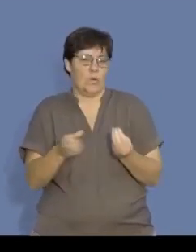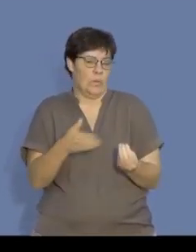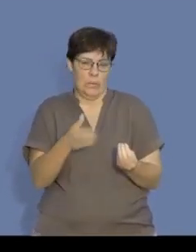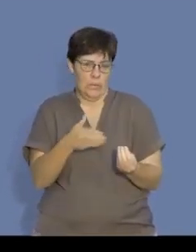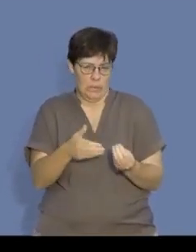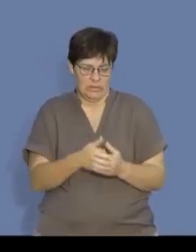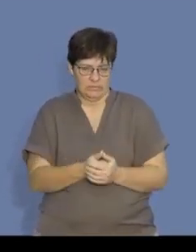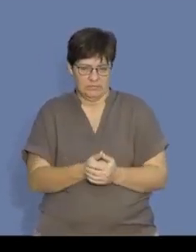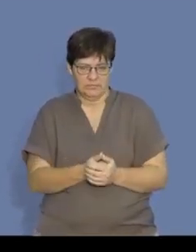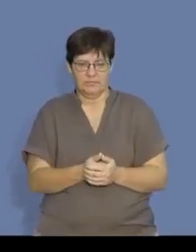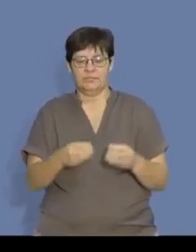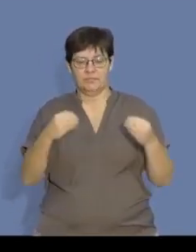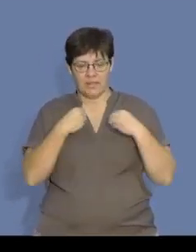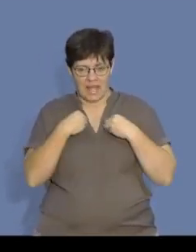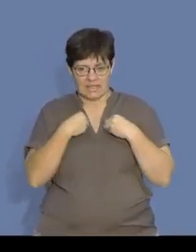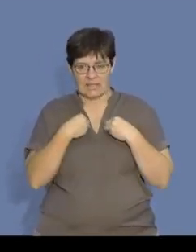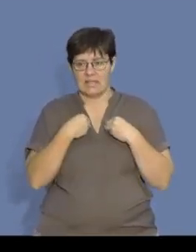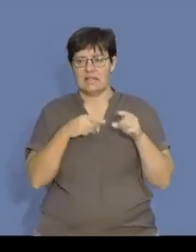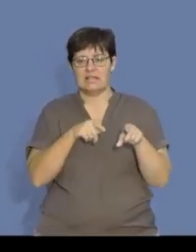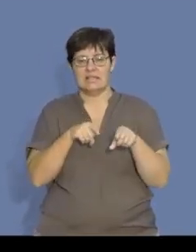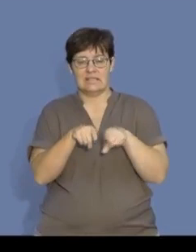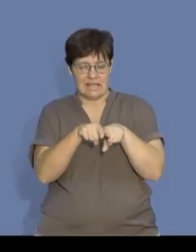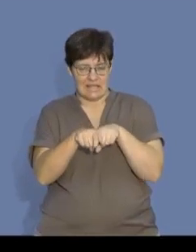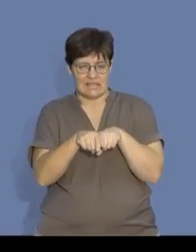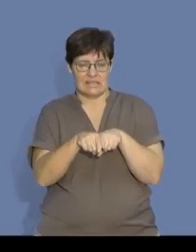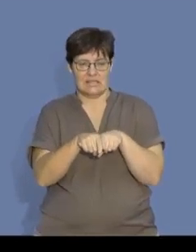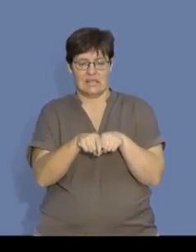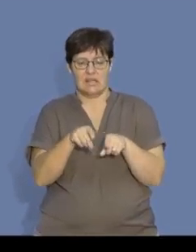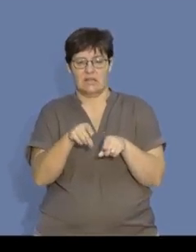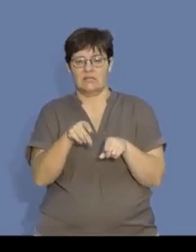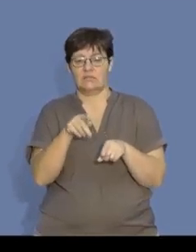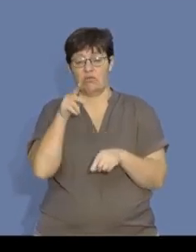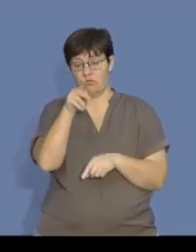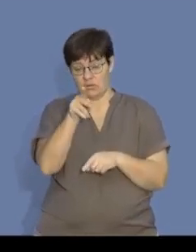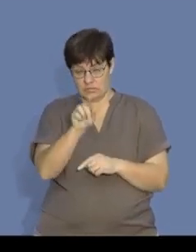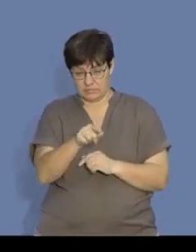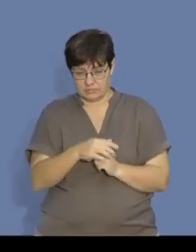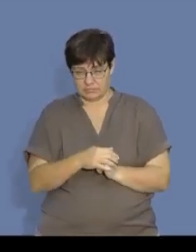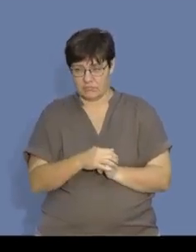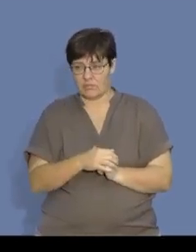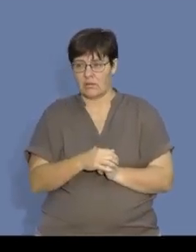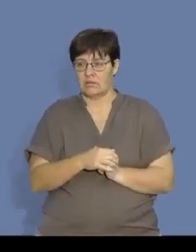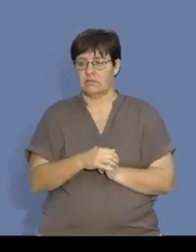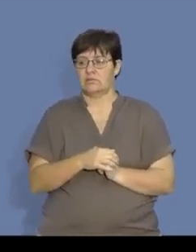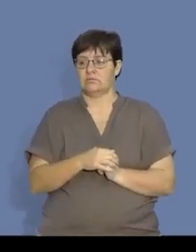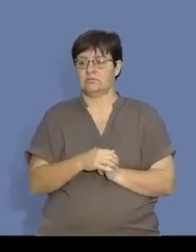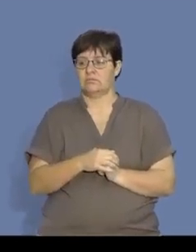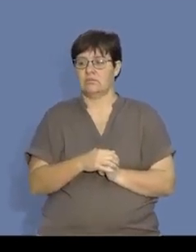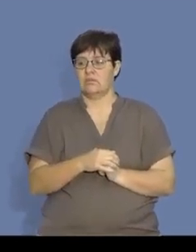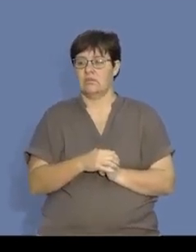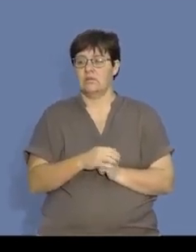obviously we're using the asset test ratio. So again, current liability is given to me